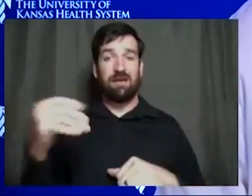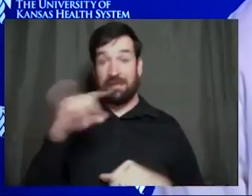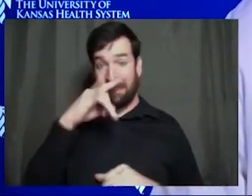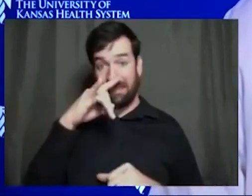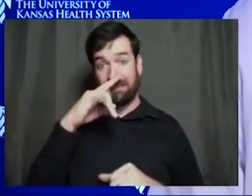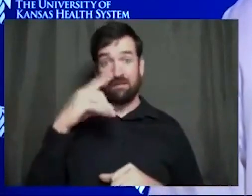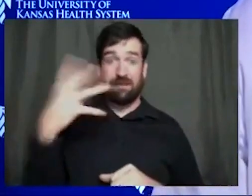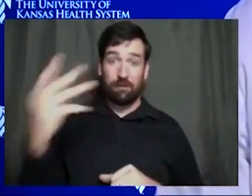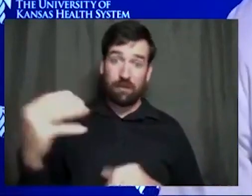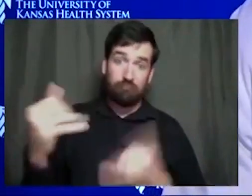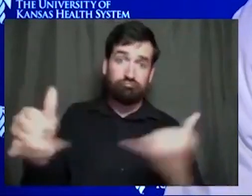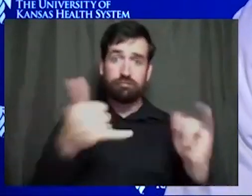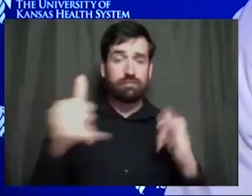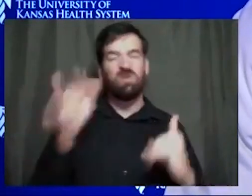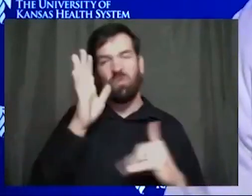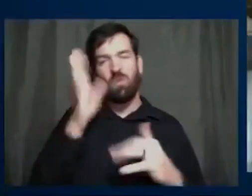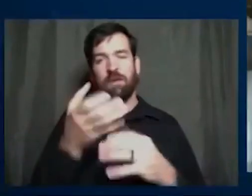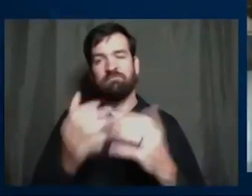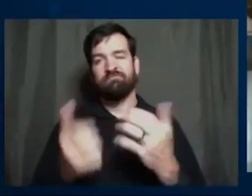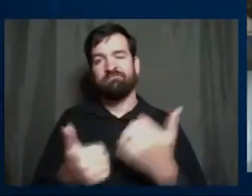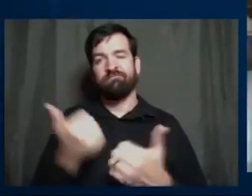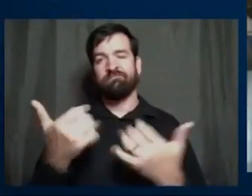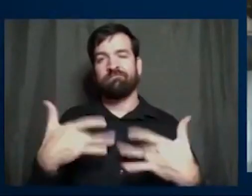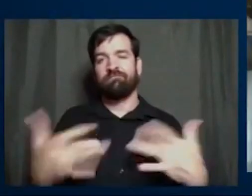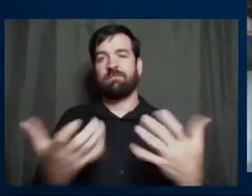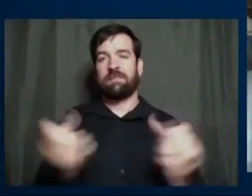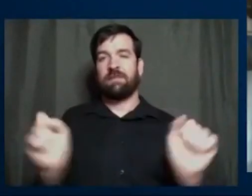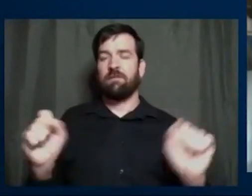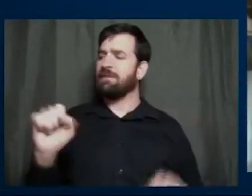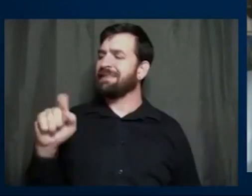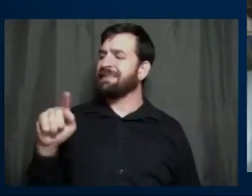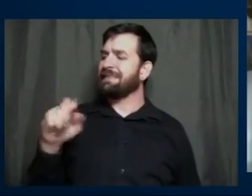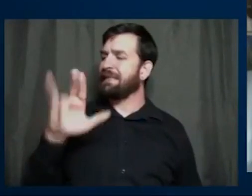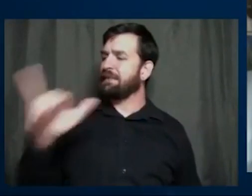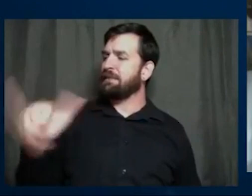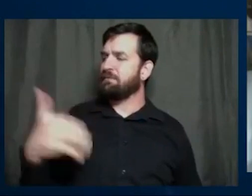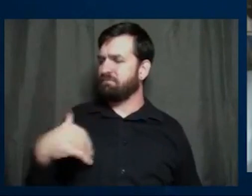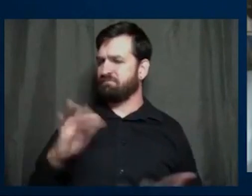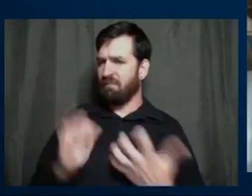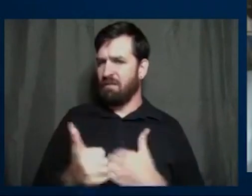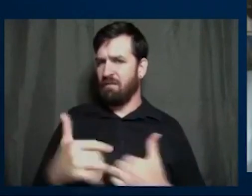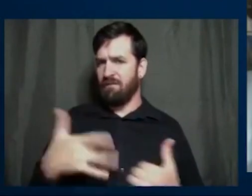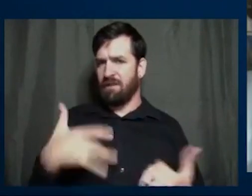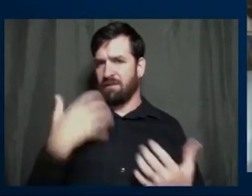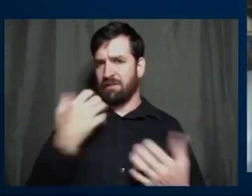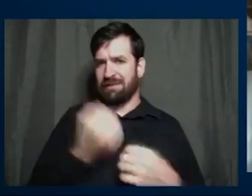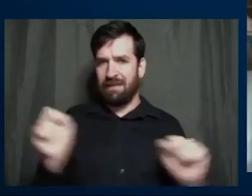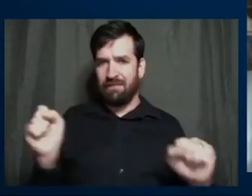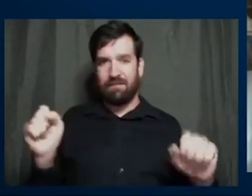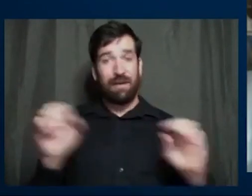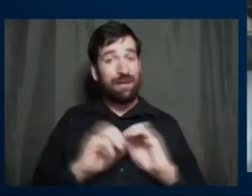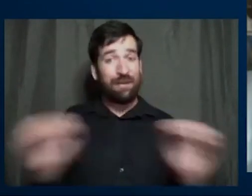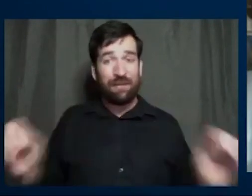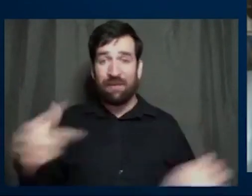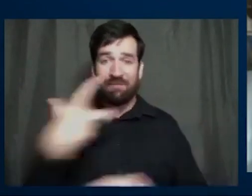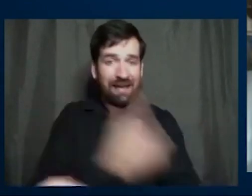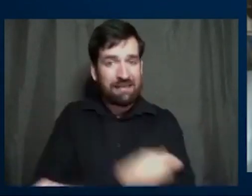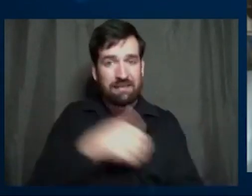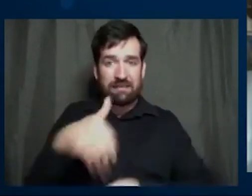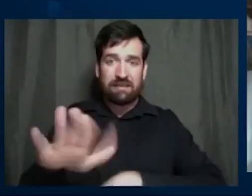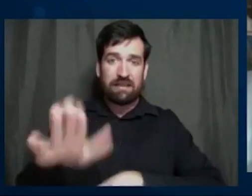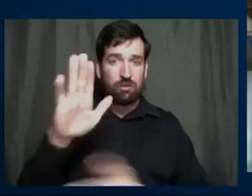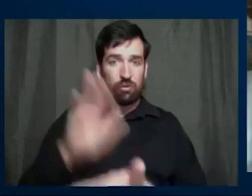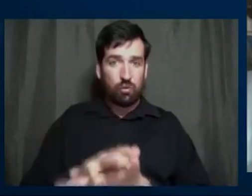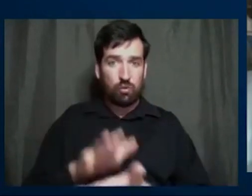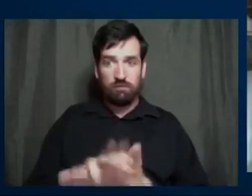going to be pretty safe. Okay, Stacy wants to know, how can we feel safe sending our unvaccinated kids to school who are, under